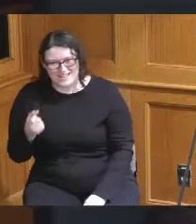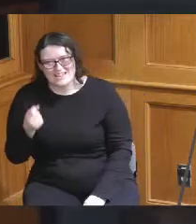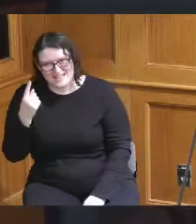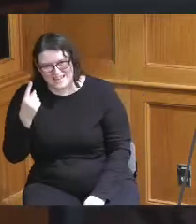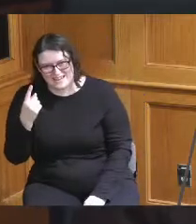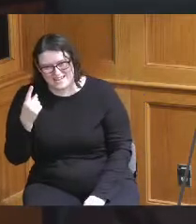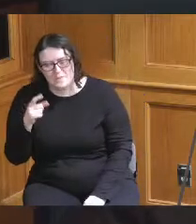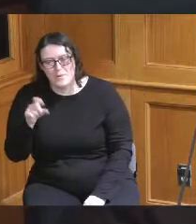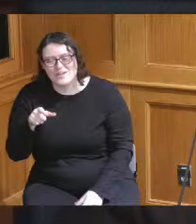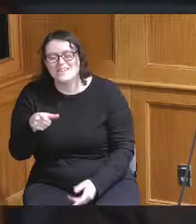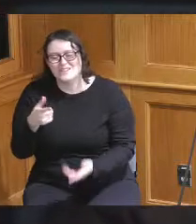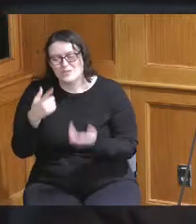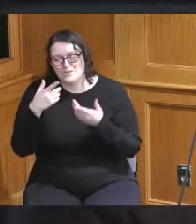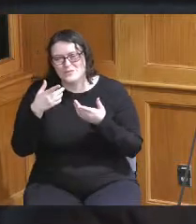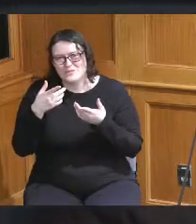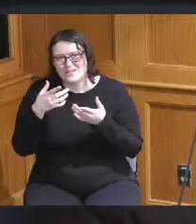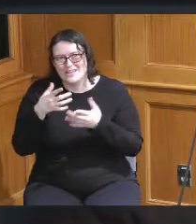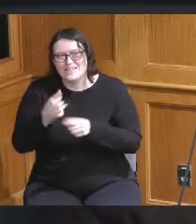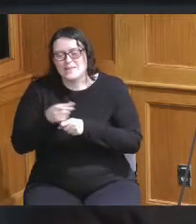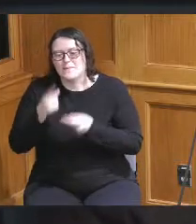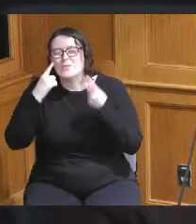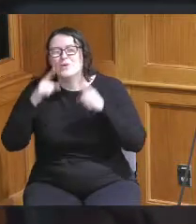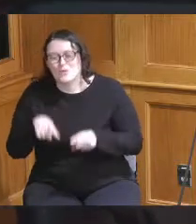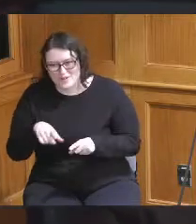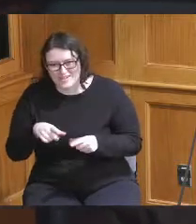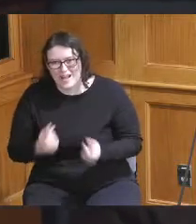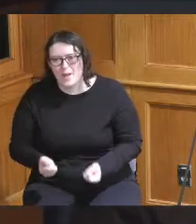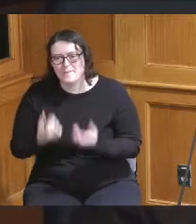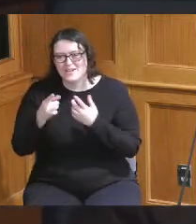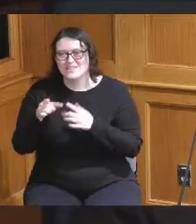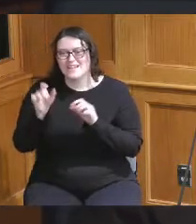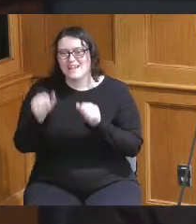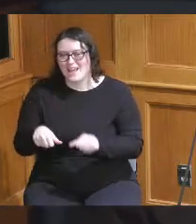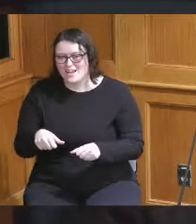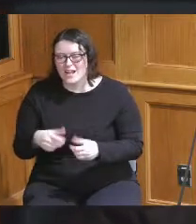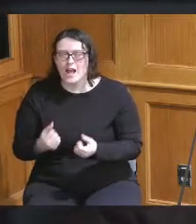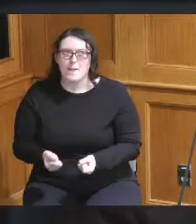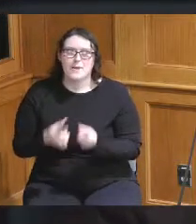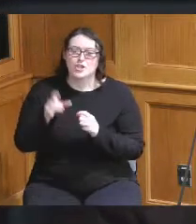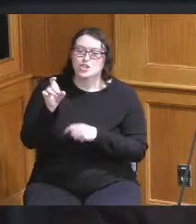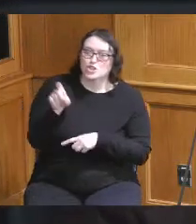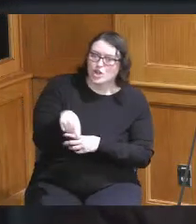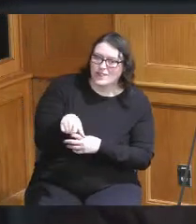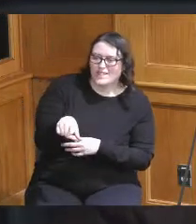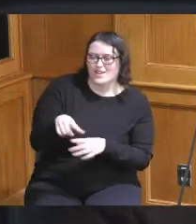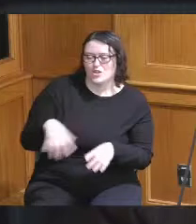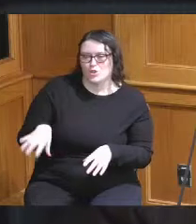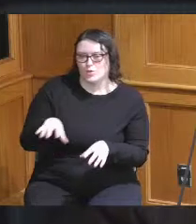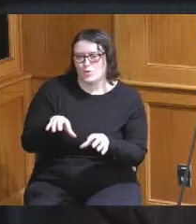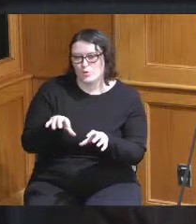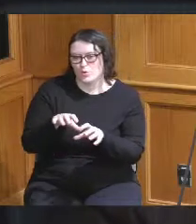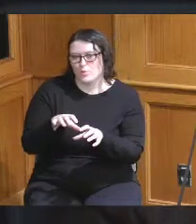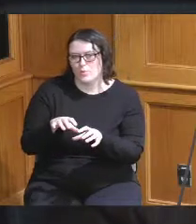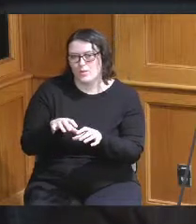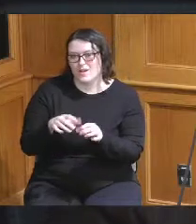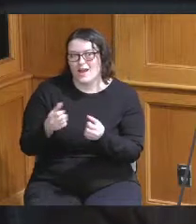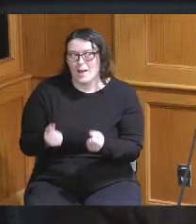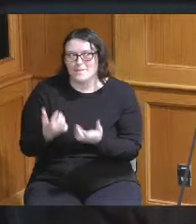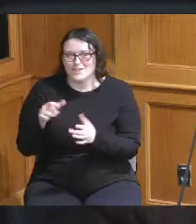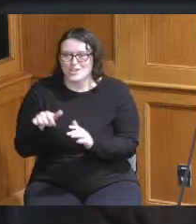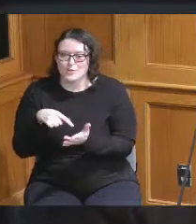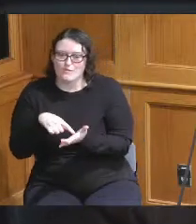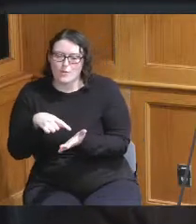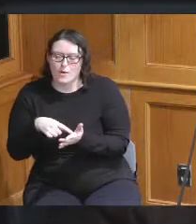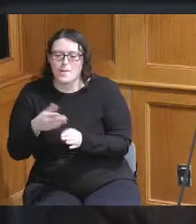of degree. It's just a matter of how much they can do, how much they should do, how much they can afford before we start